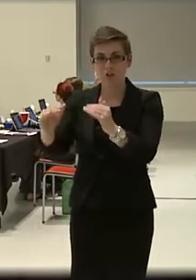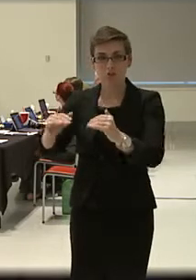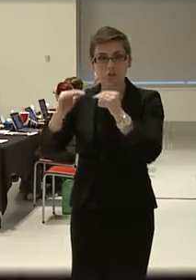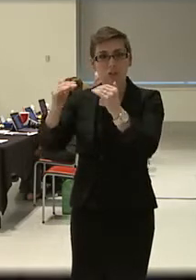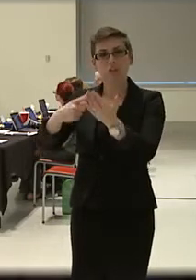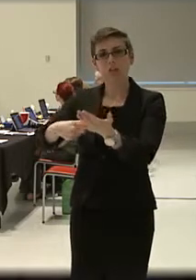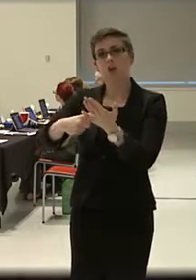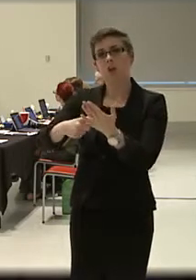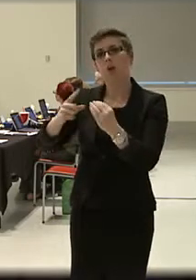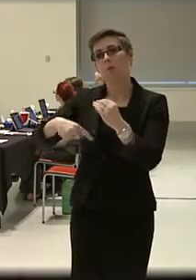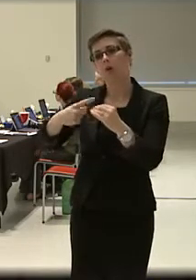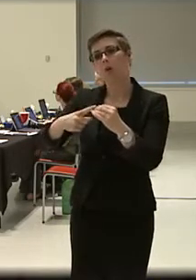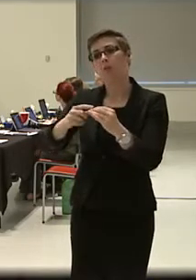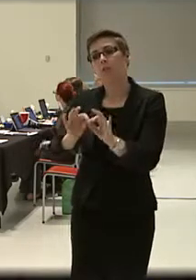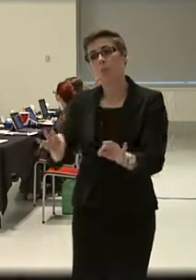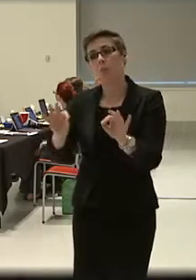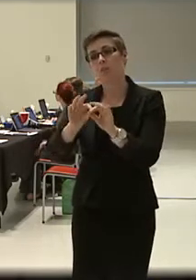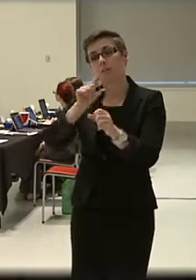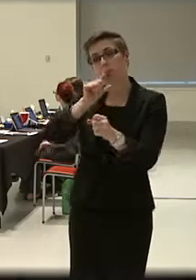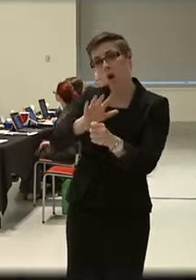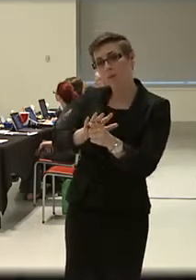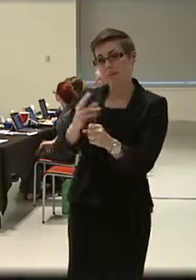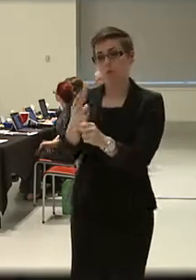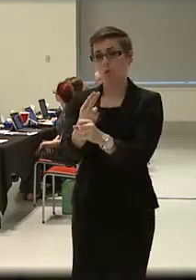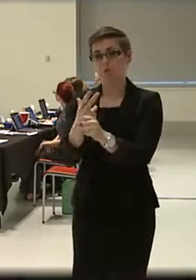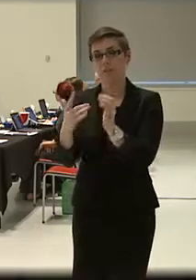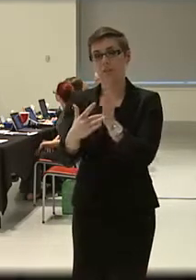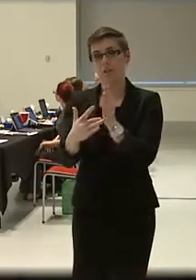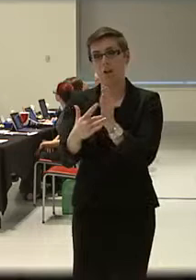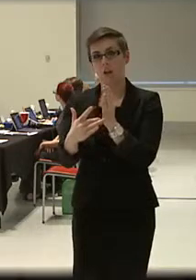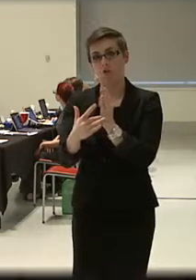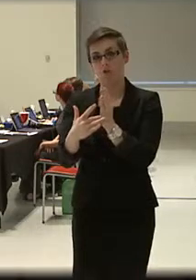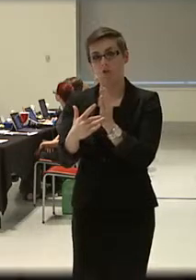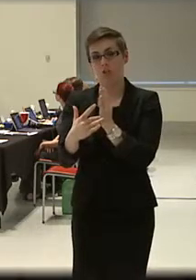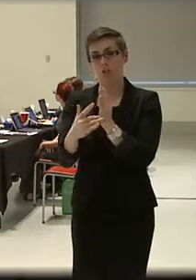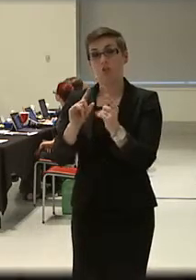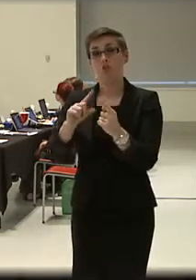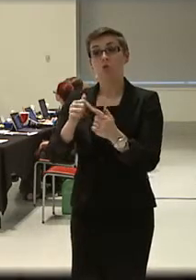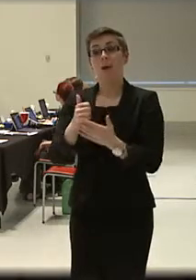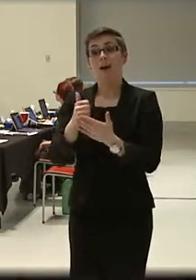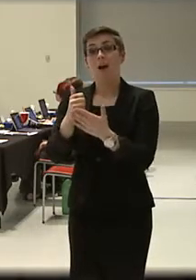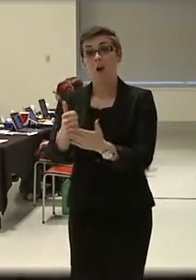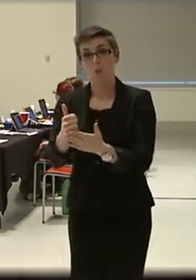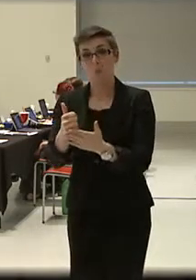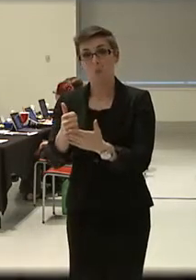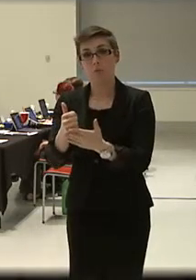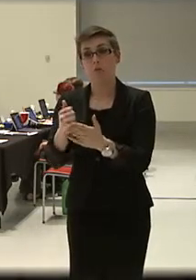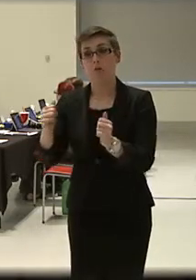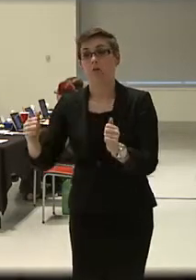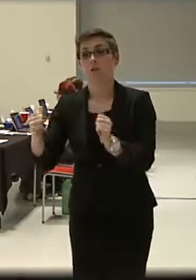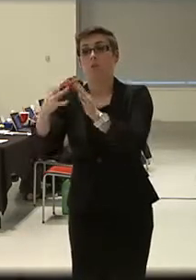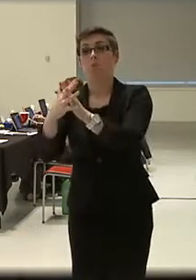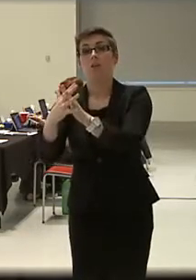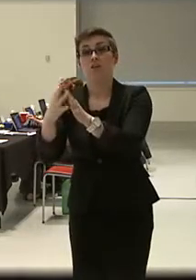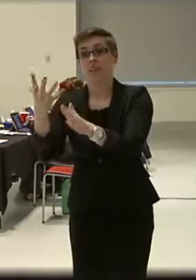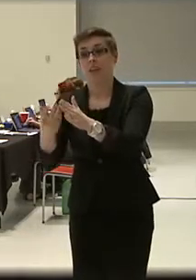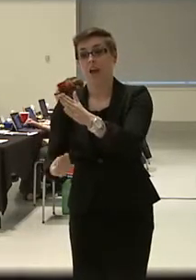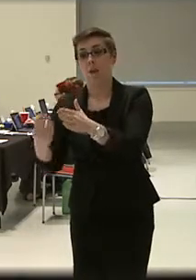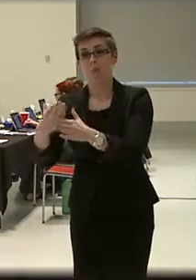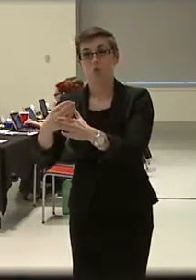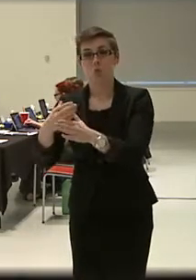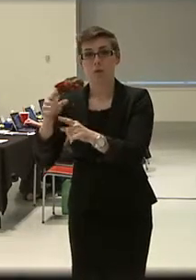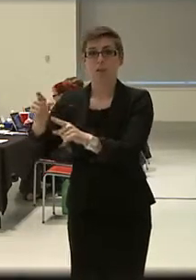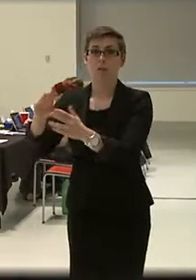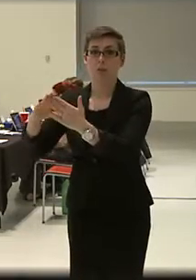and the promise of the use of technology to help bridge the gaps and to bring police departments closer